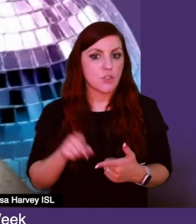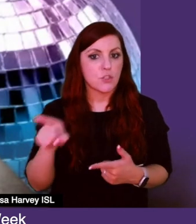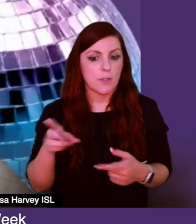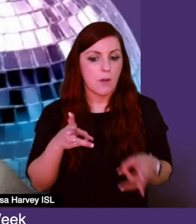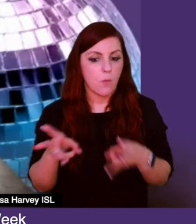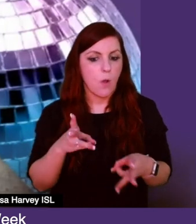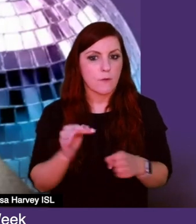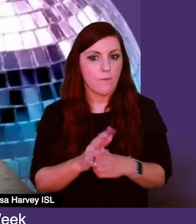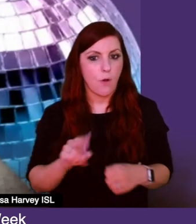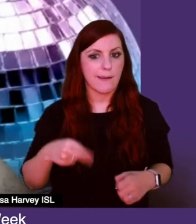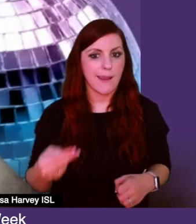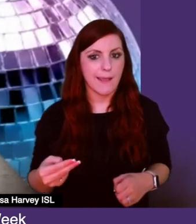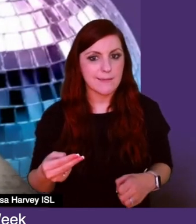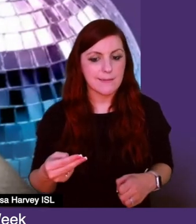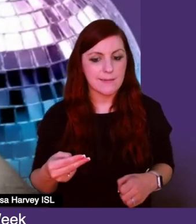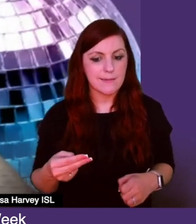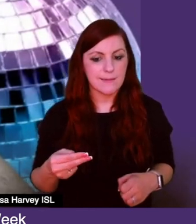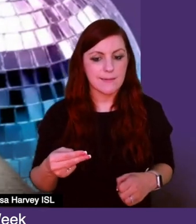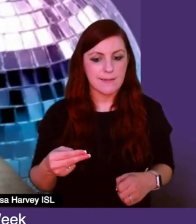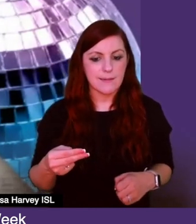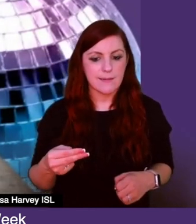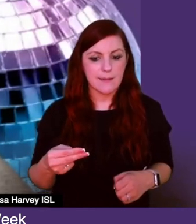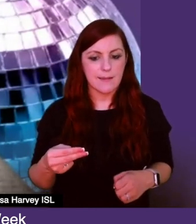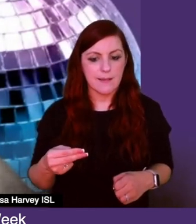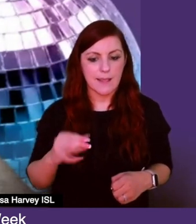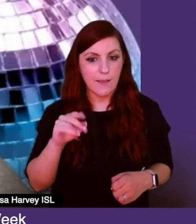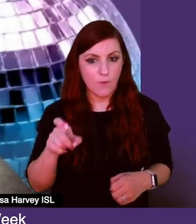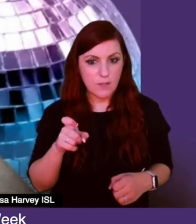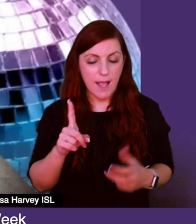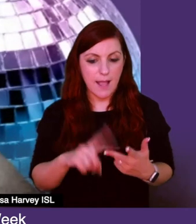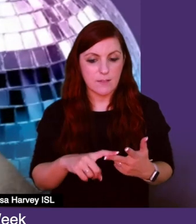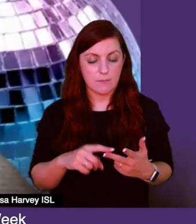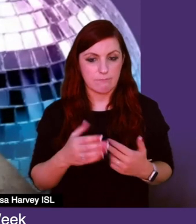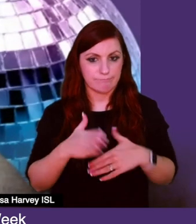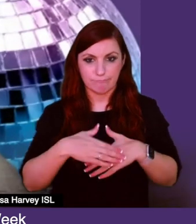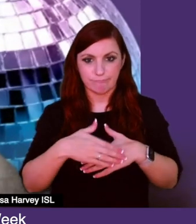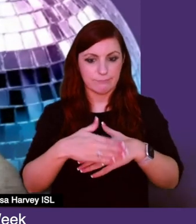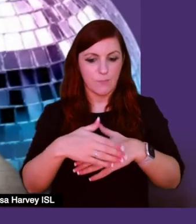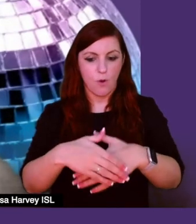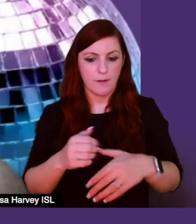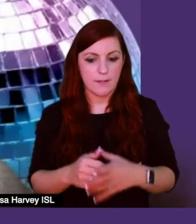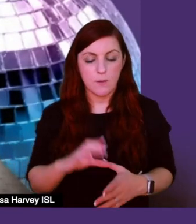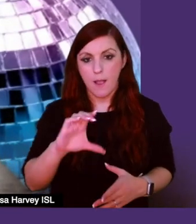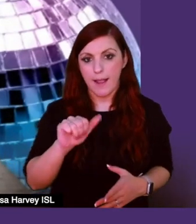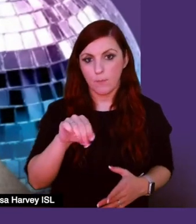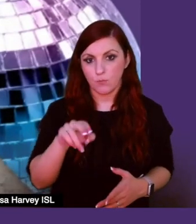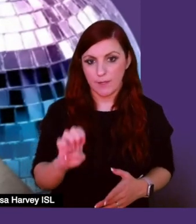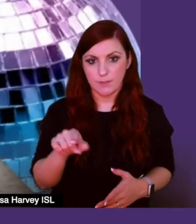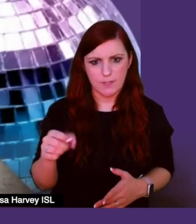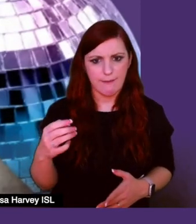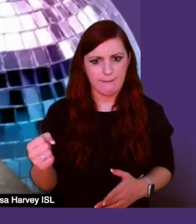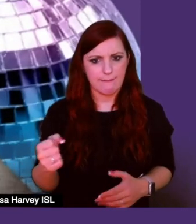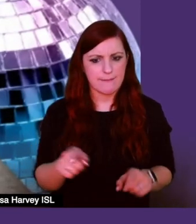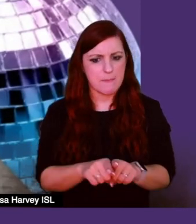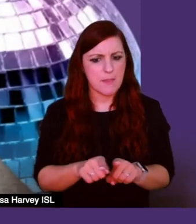worked for Next, Doc Martens, ASOS, and much more. Caprice